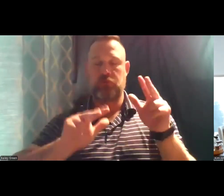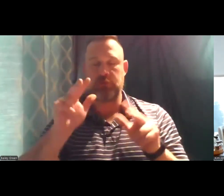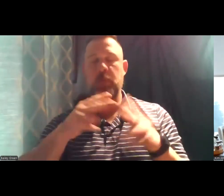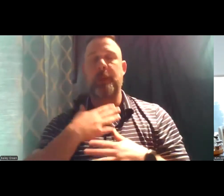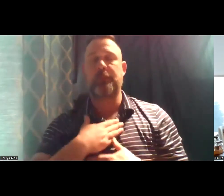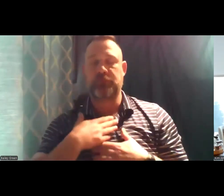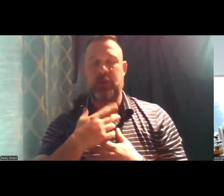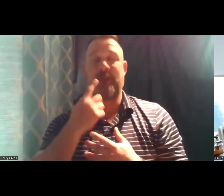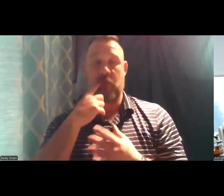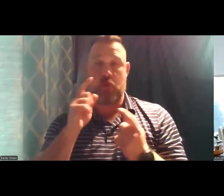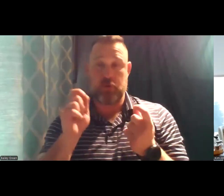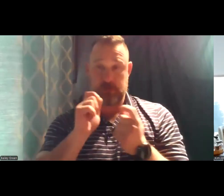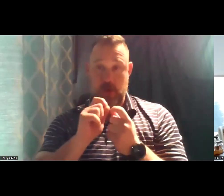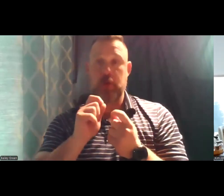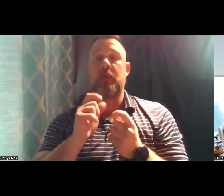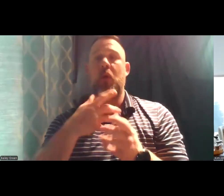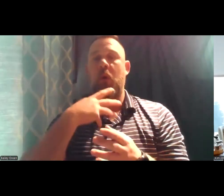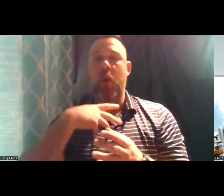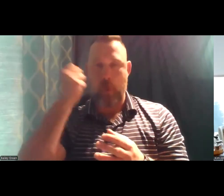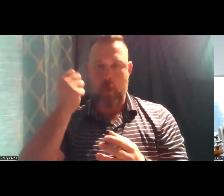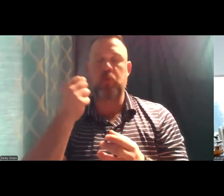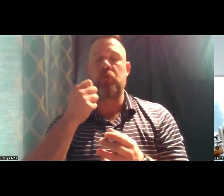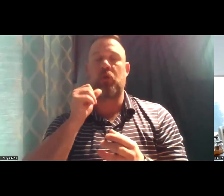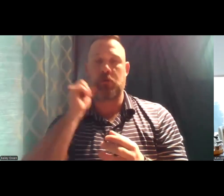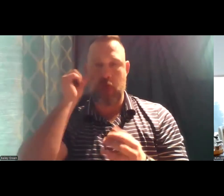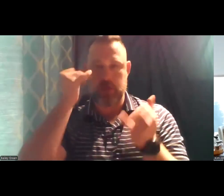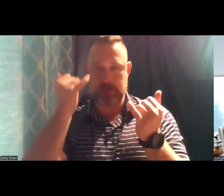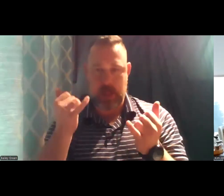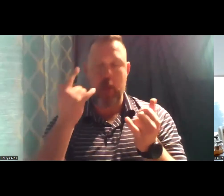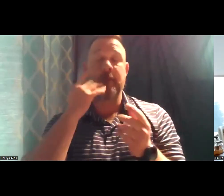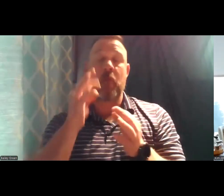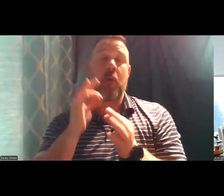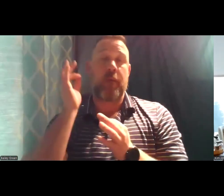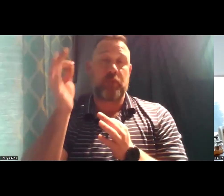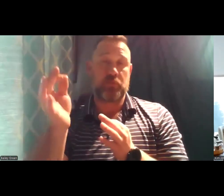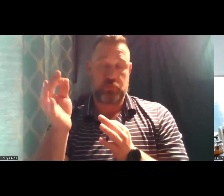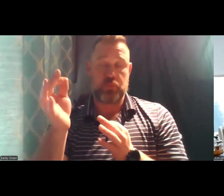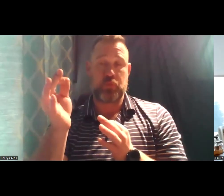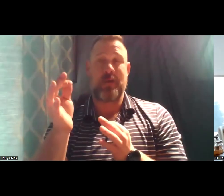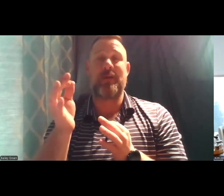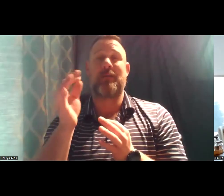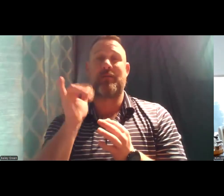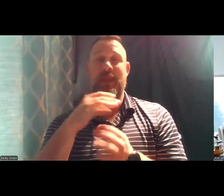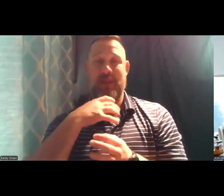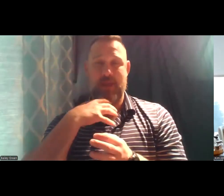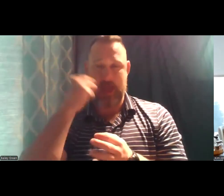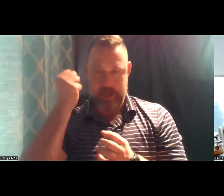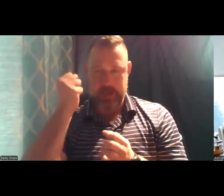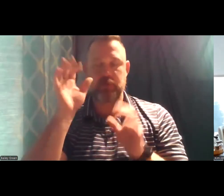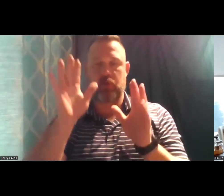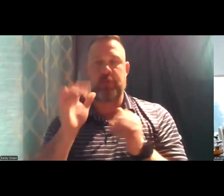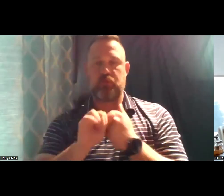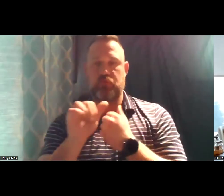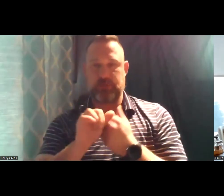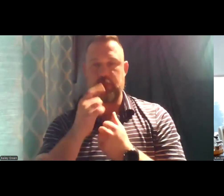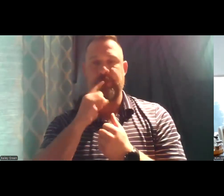know for certain is there are more older adults now and for the foreseeable future. And the fact remains that age is the greatest risk factor